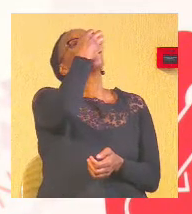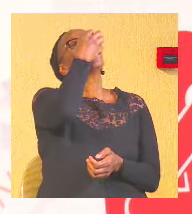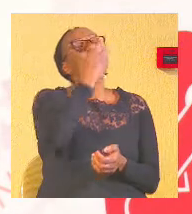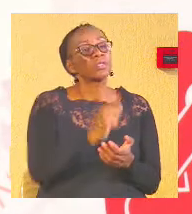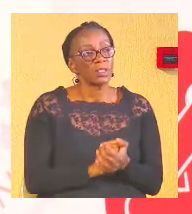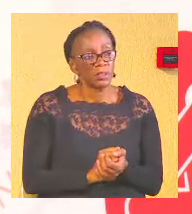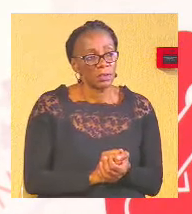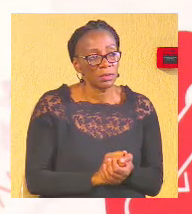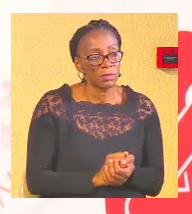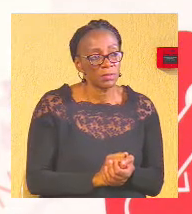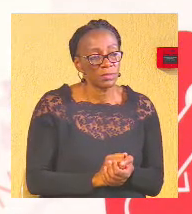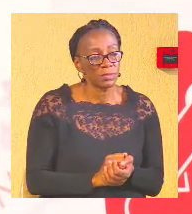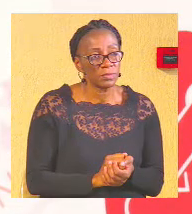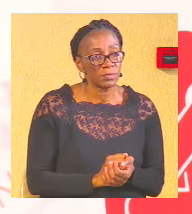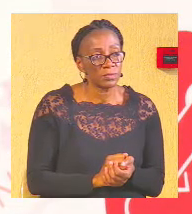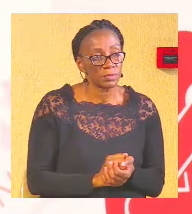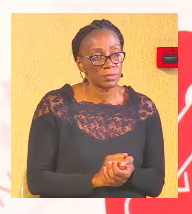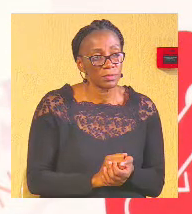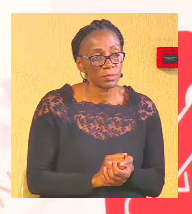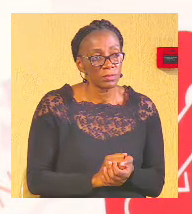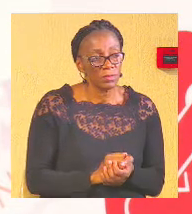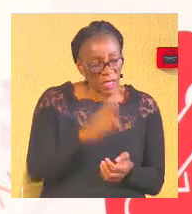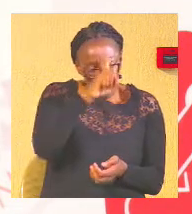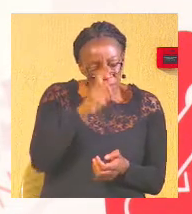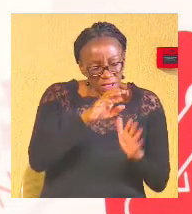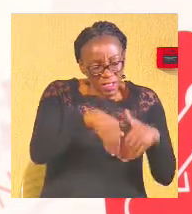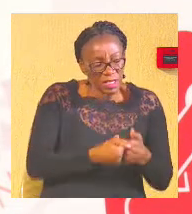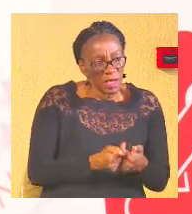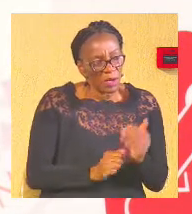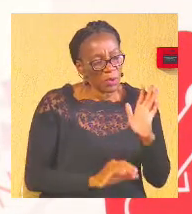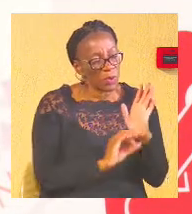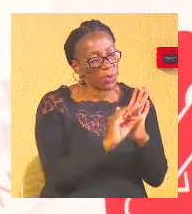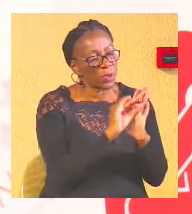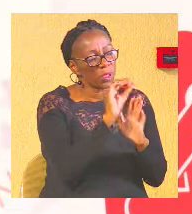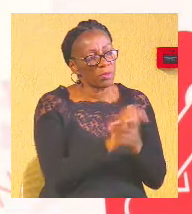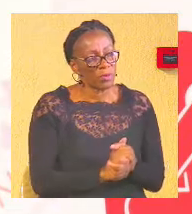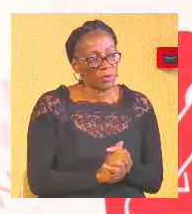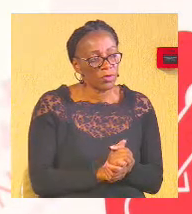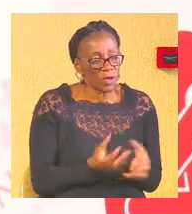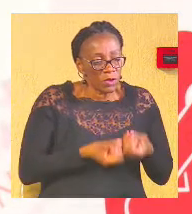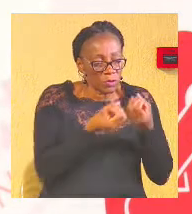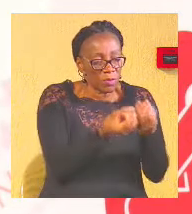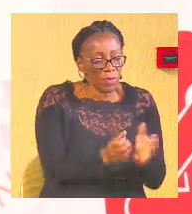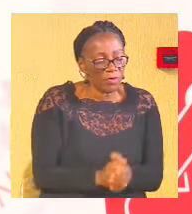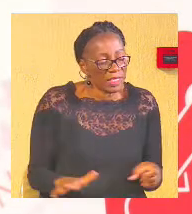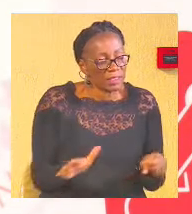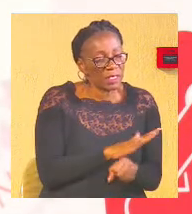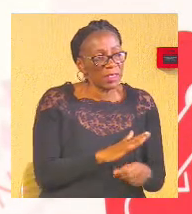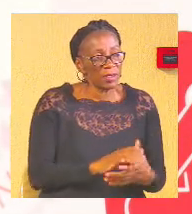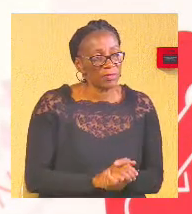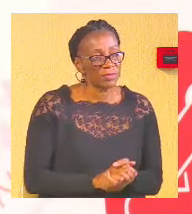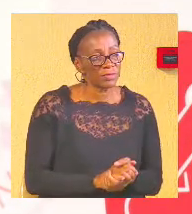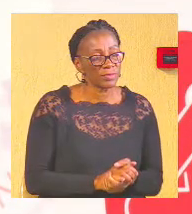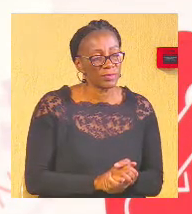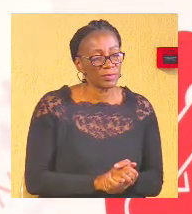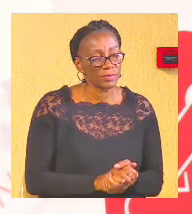and going forward, how do we improve our infrastructure for the provision of medical gas network points. The other important aspect